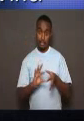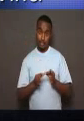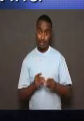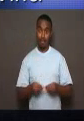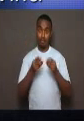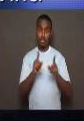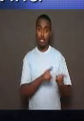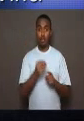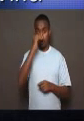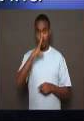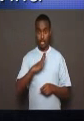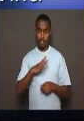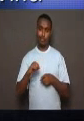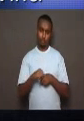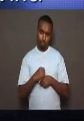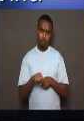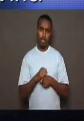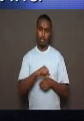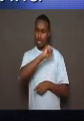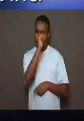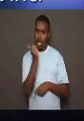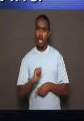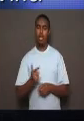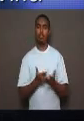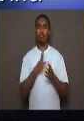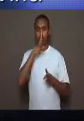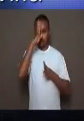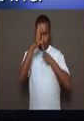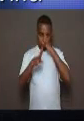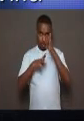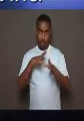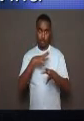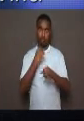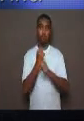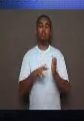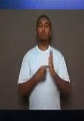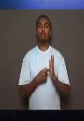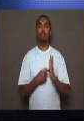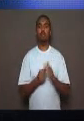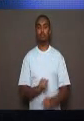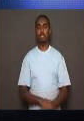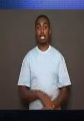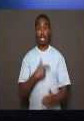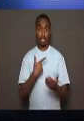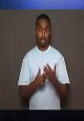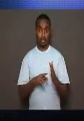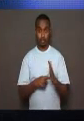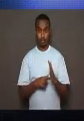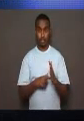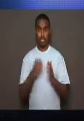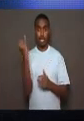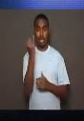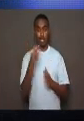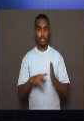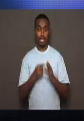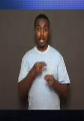defined as a person who practices any of the creative arts. This means an artist